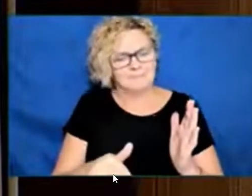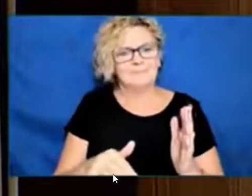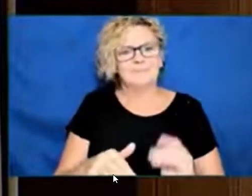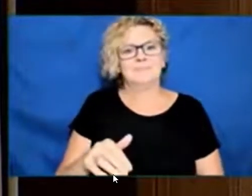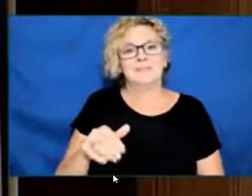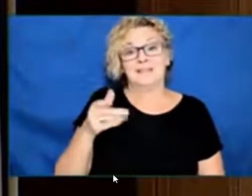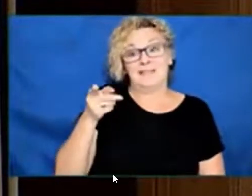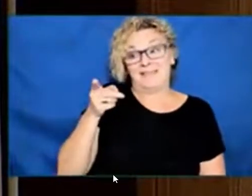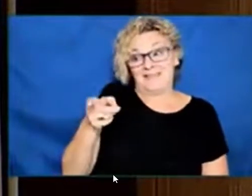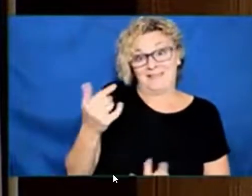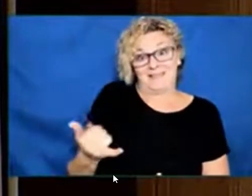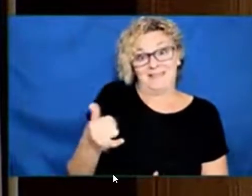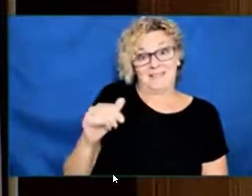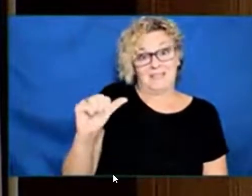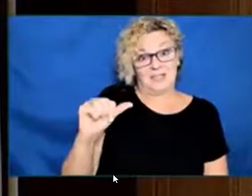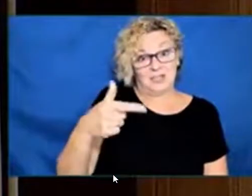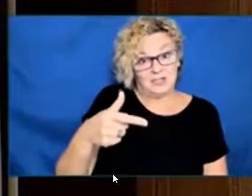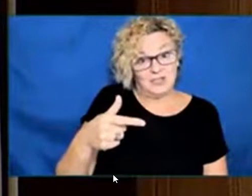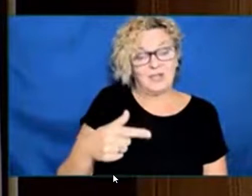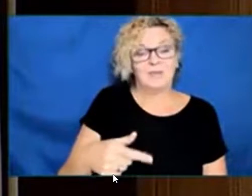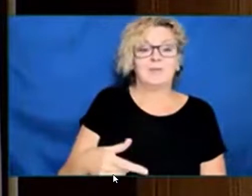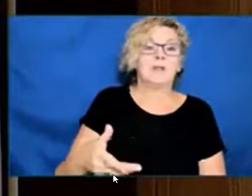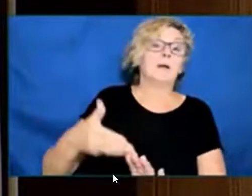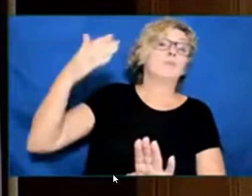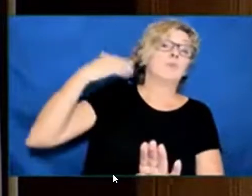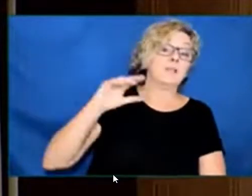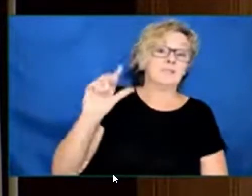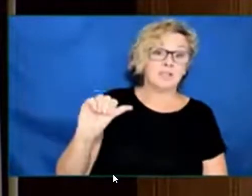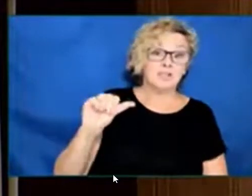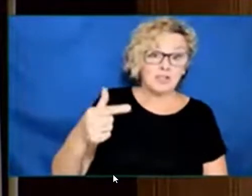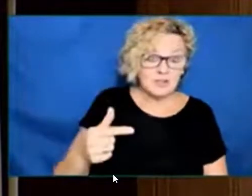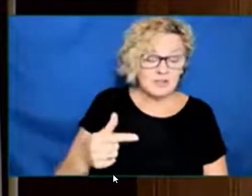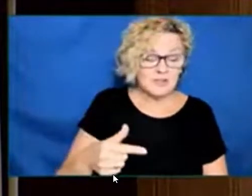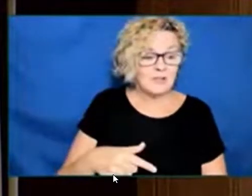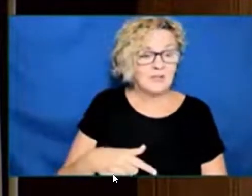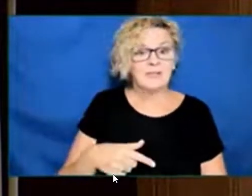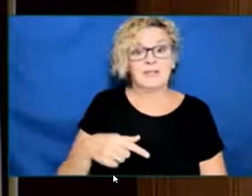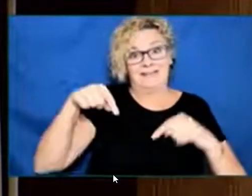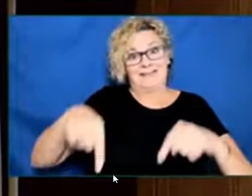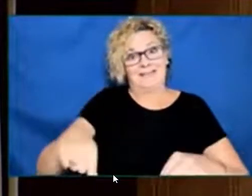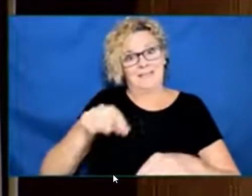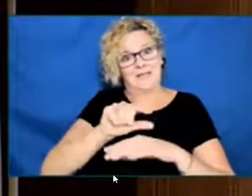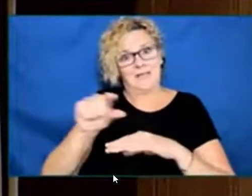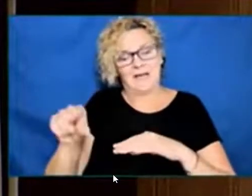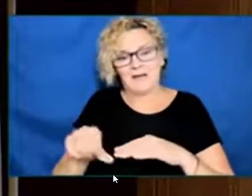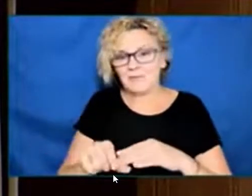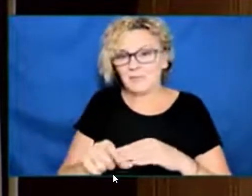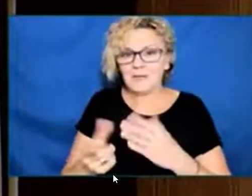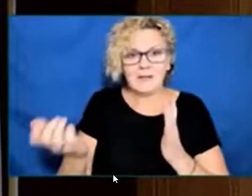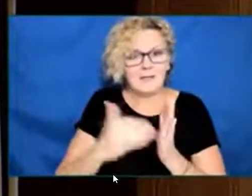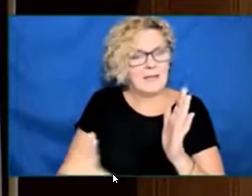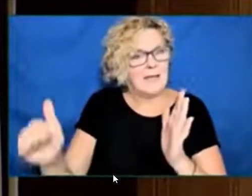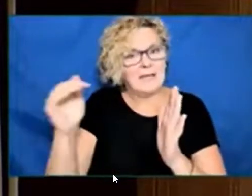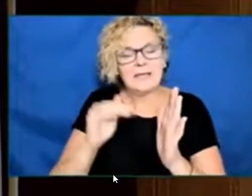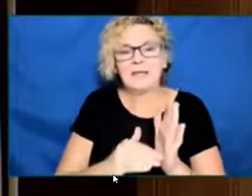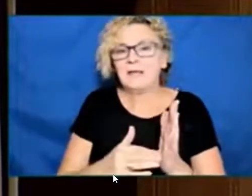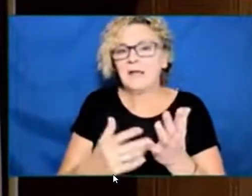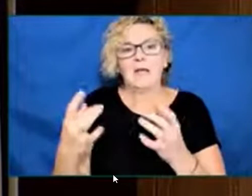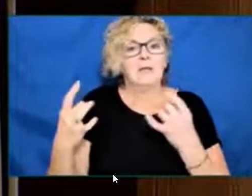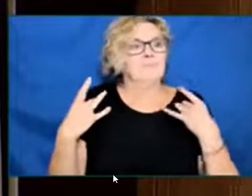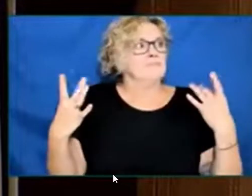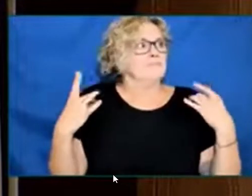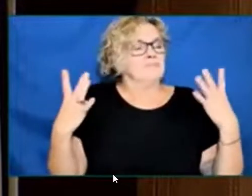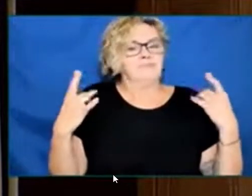government continuously pleading a lack of ability to deal directly with chronic repeat